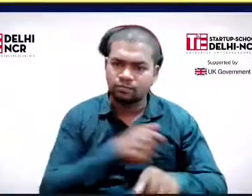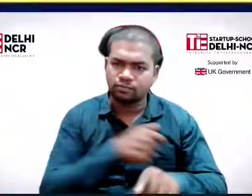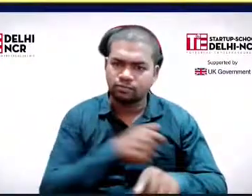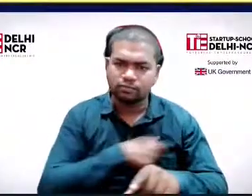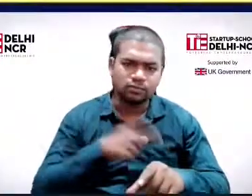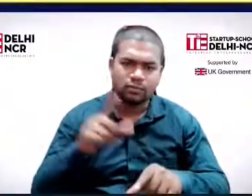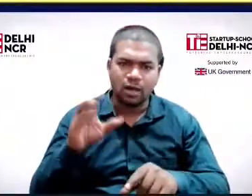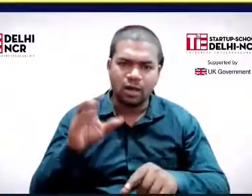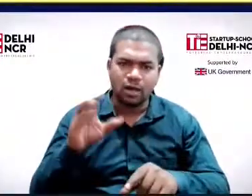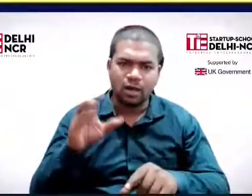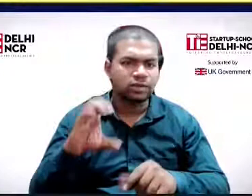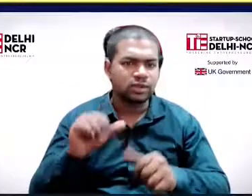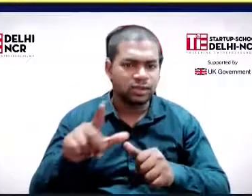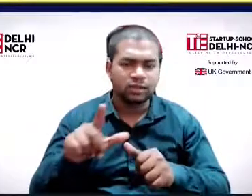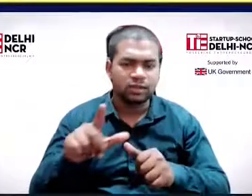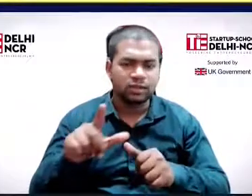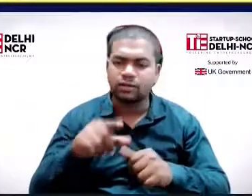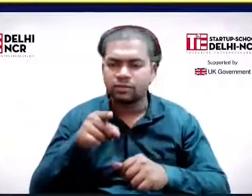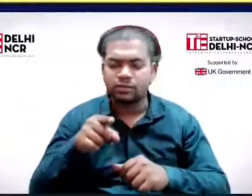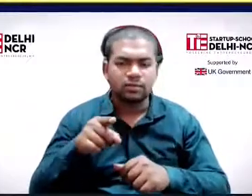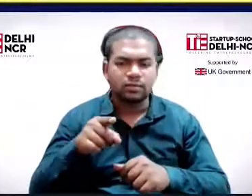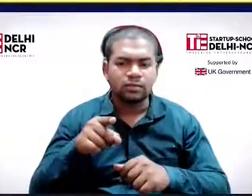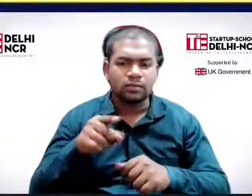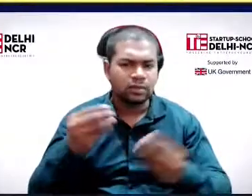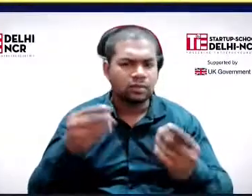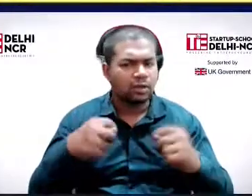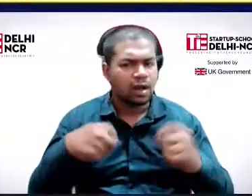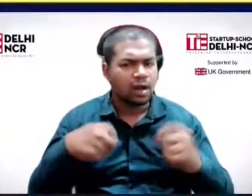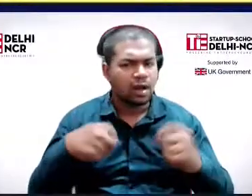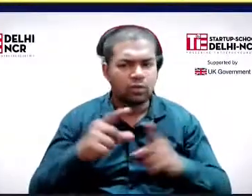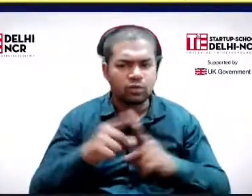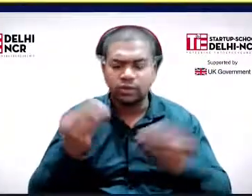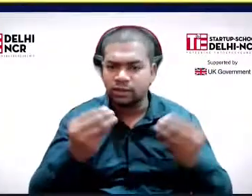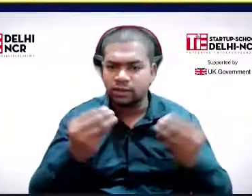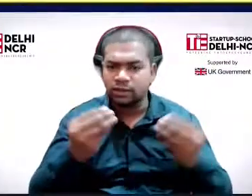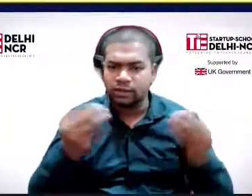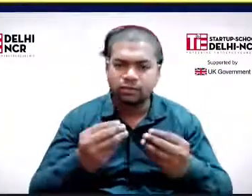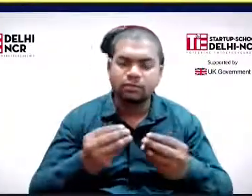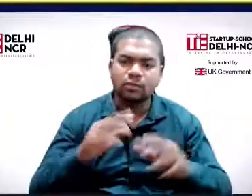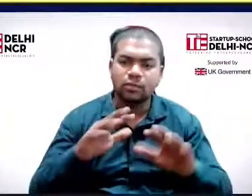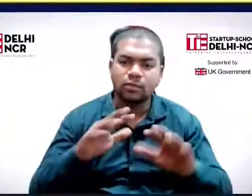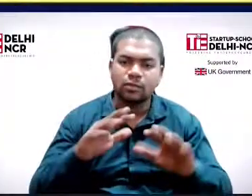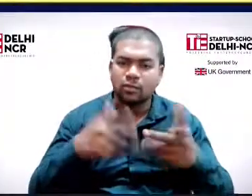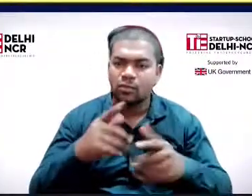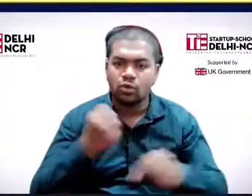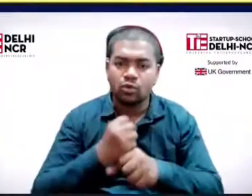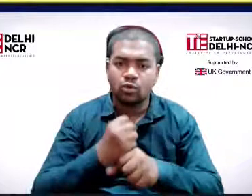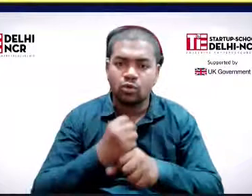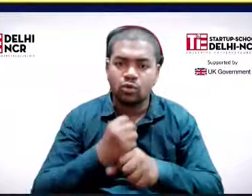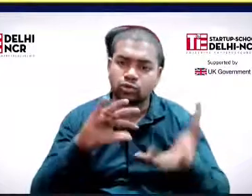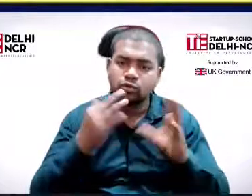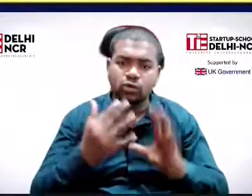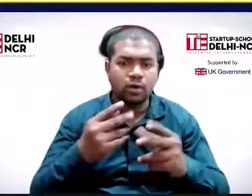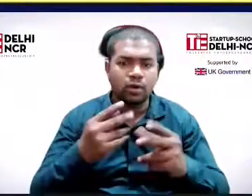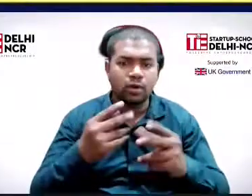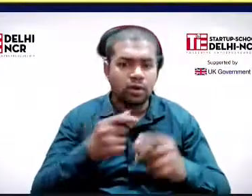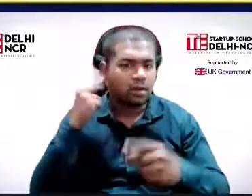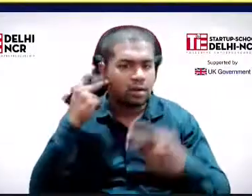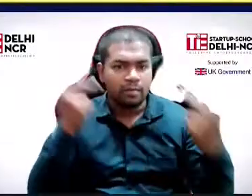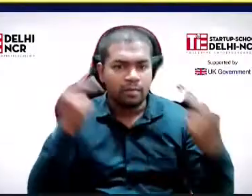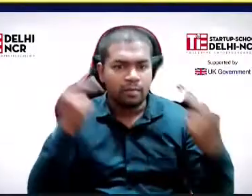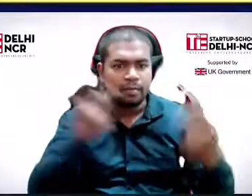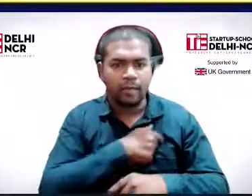of local, and they're trying to do some good work locally, and we look at how these can be potentially global brands. So in doing so, we've set up